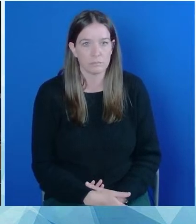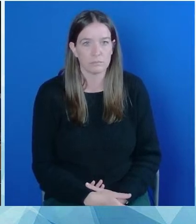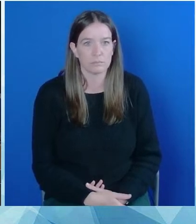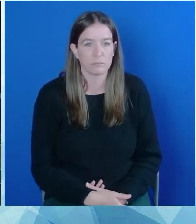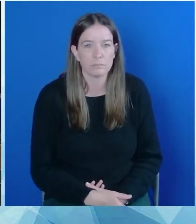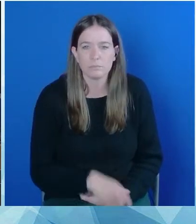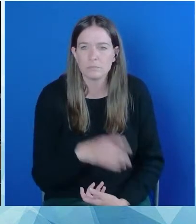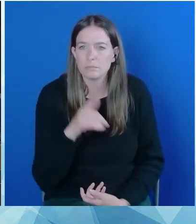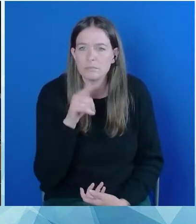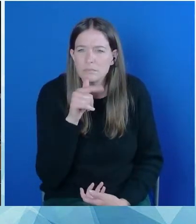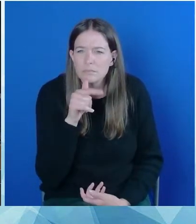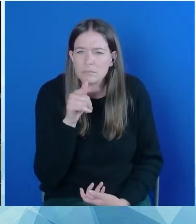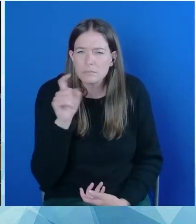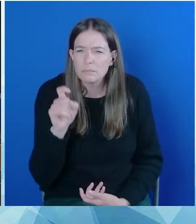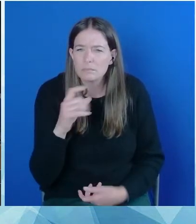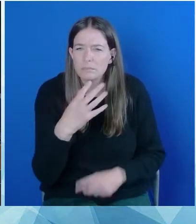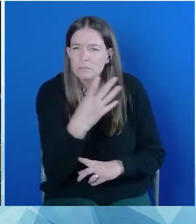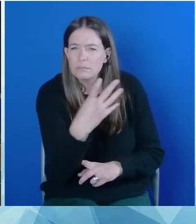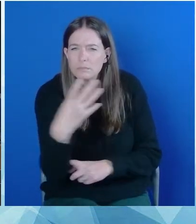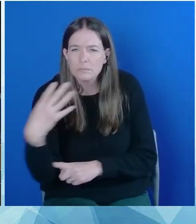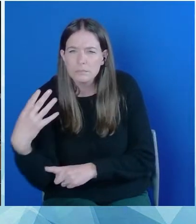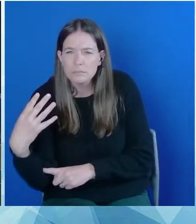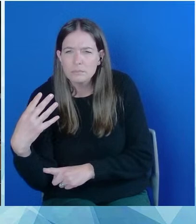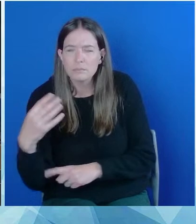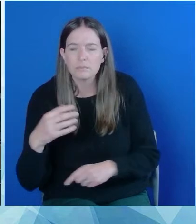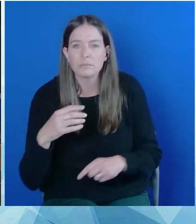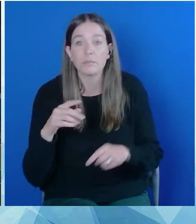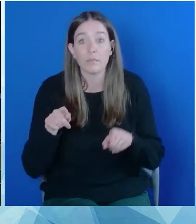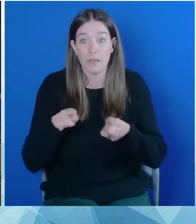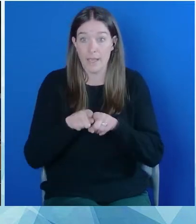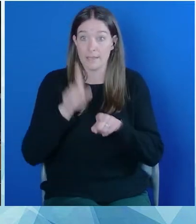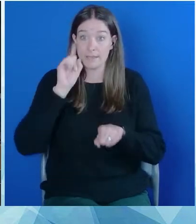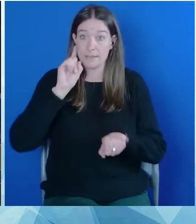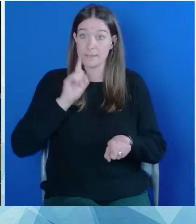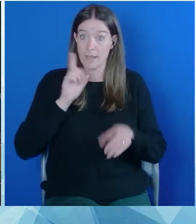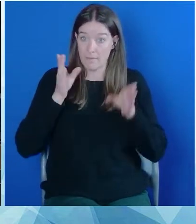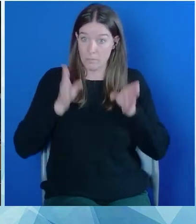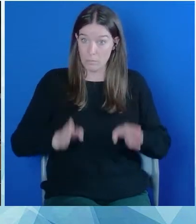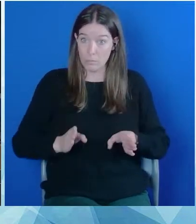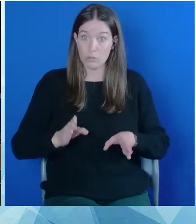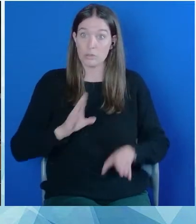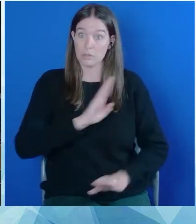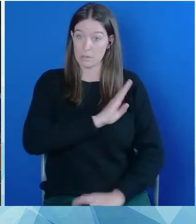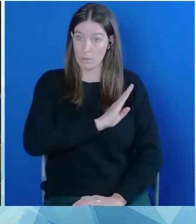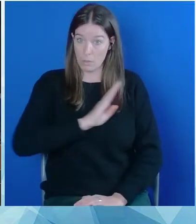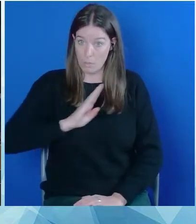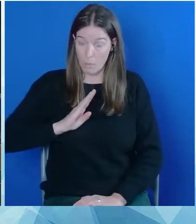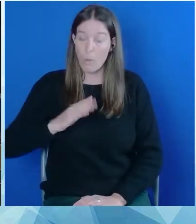not. Yeah. No, I understand. So, as a deaf person on the board, I'd like for it to be moved, please.